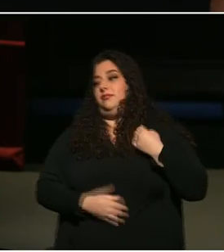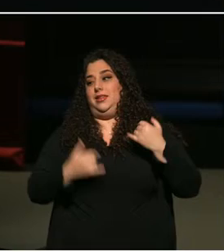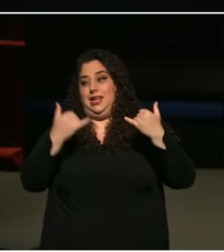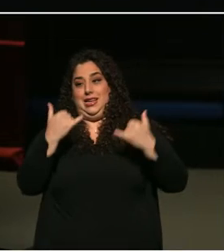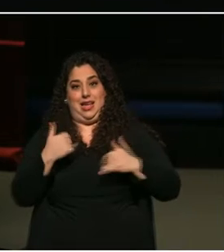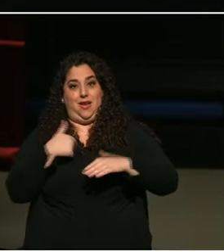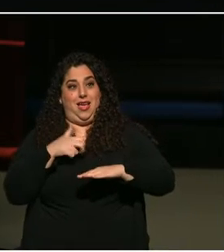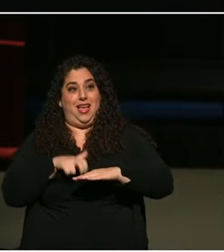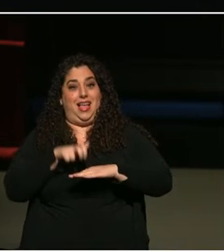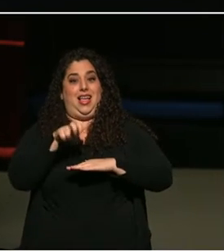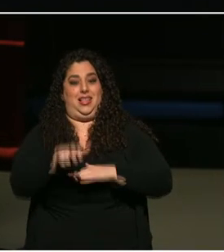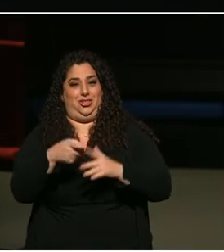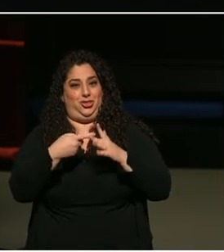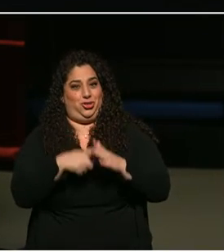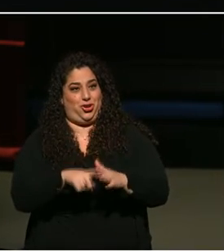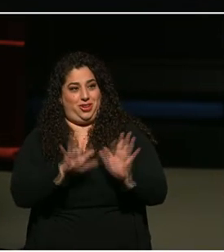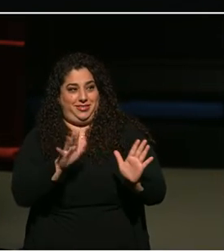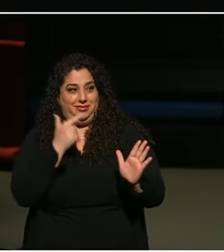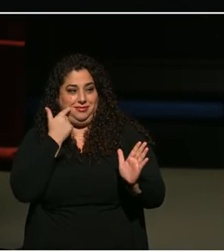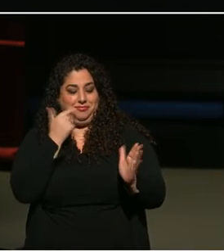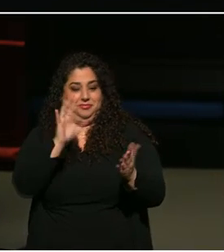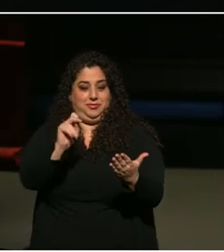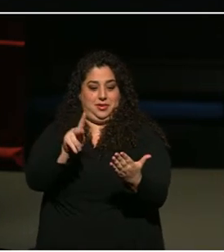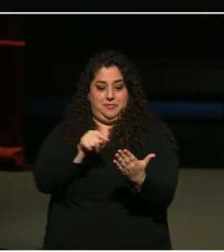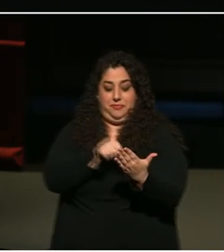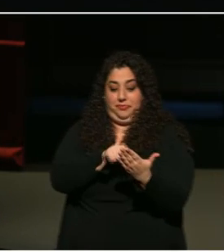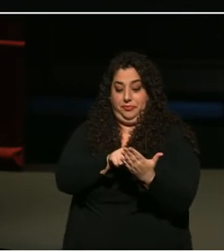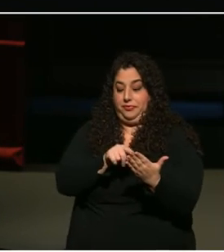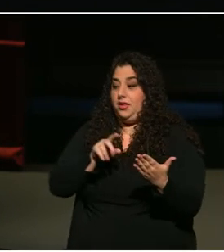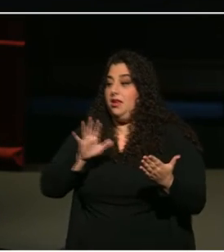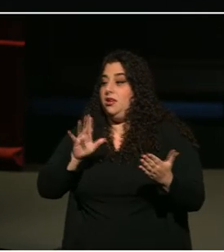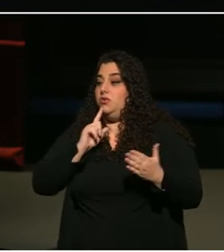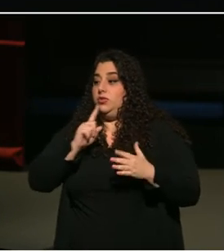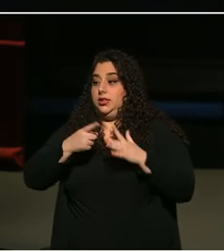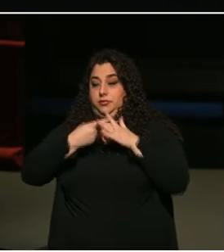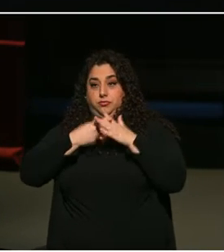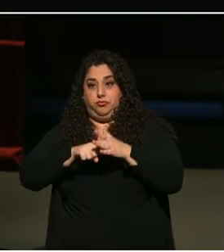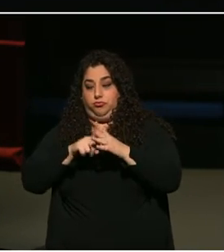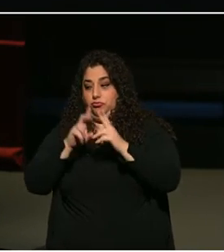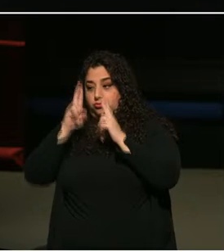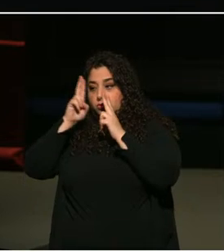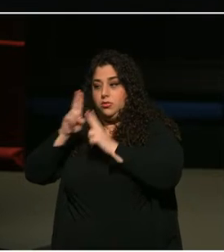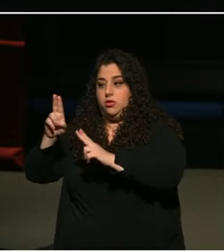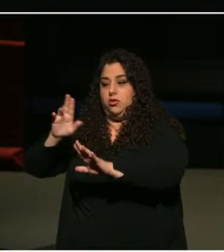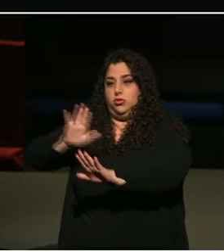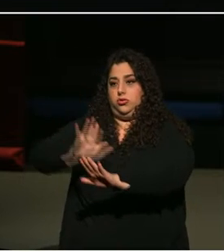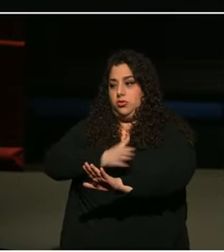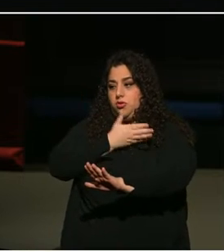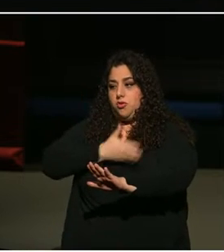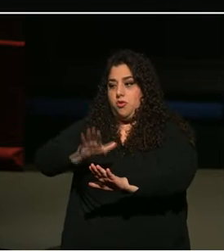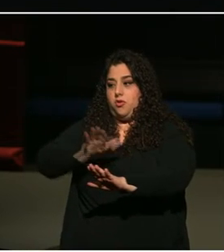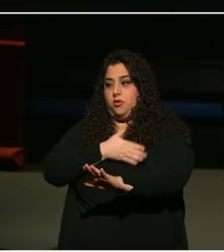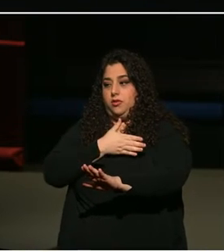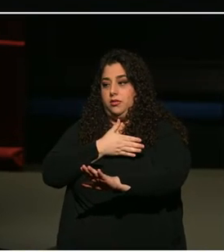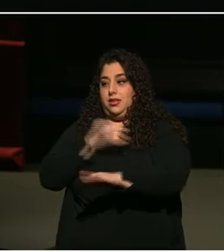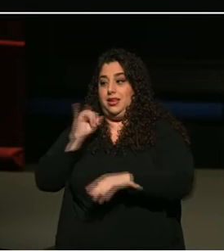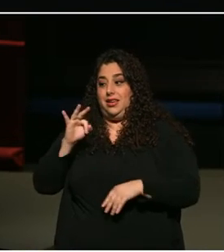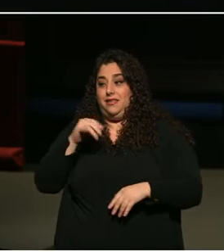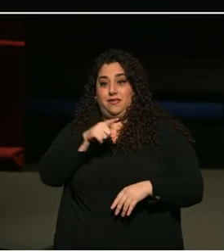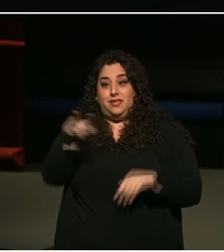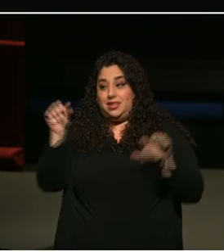Again, we'd like you to participate in this honoring song, so if you're able to please stand. If you're not, that's okay